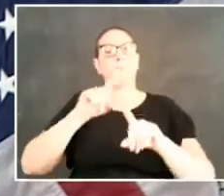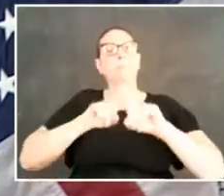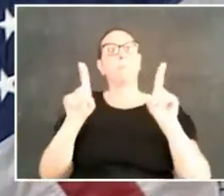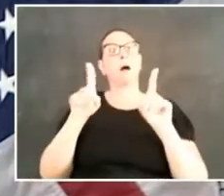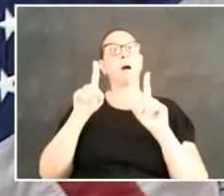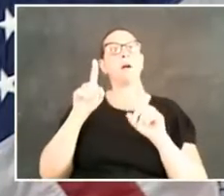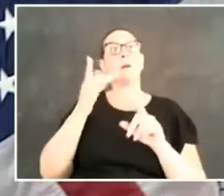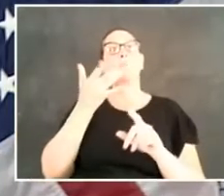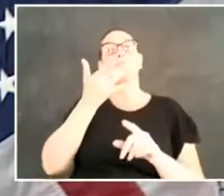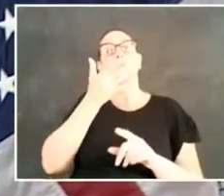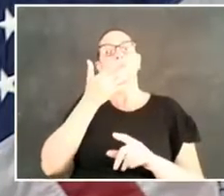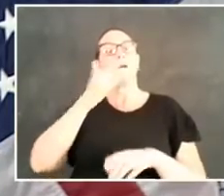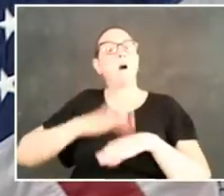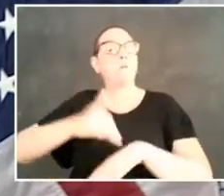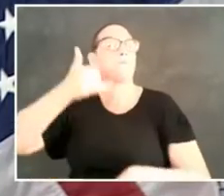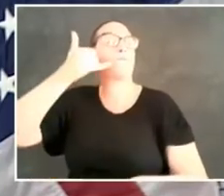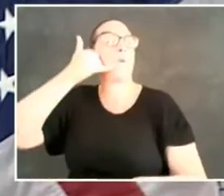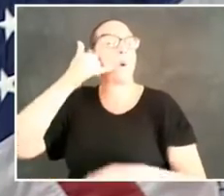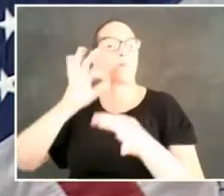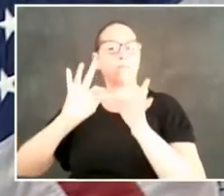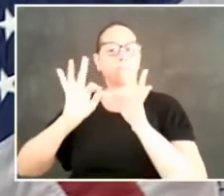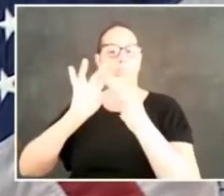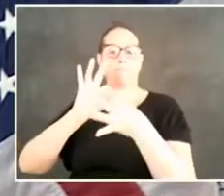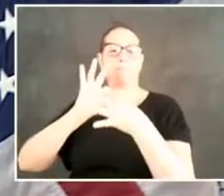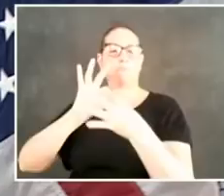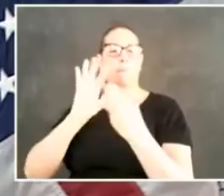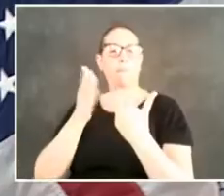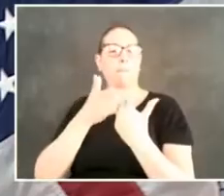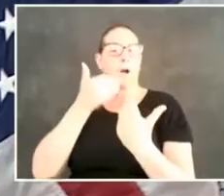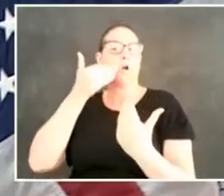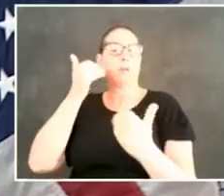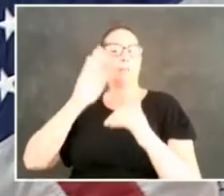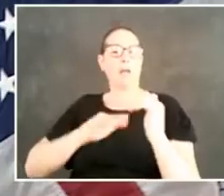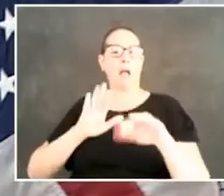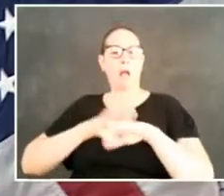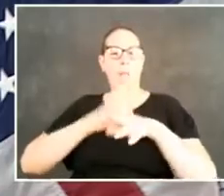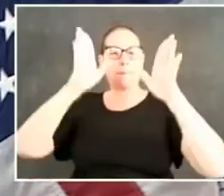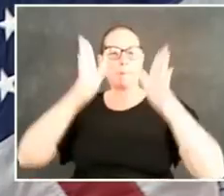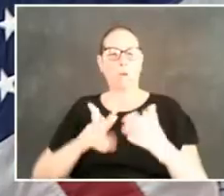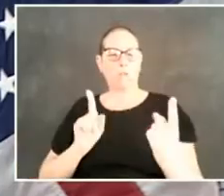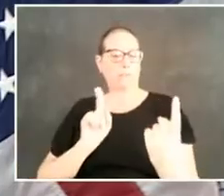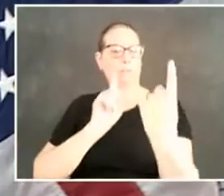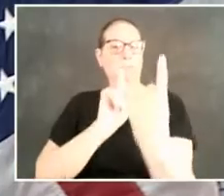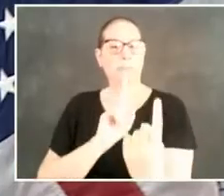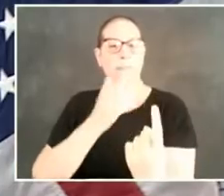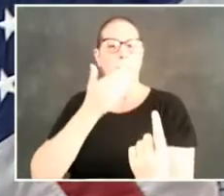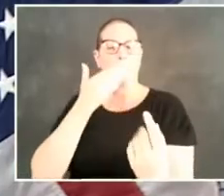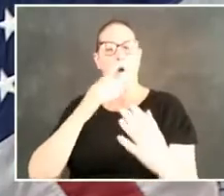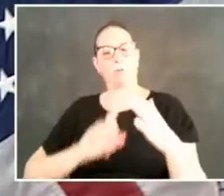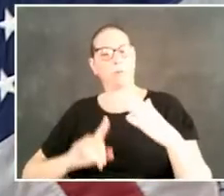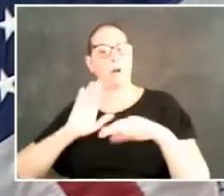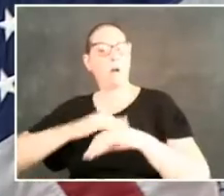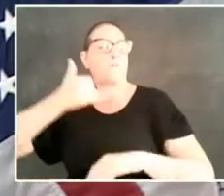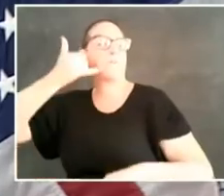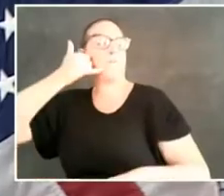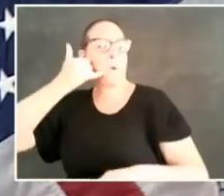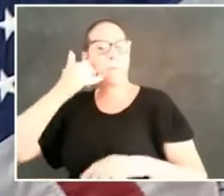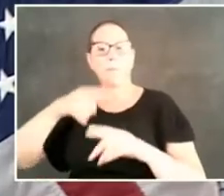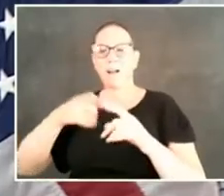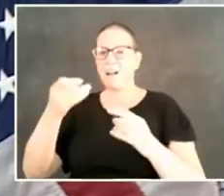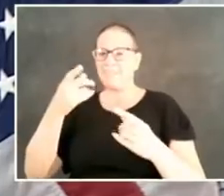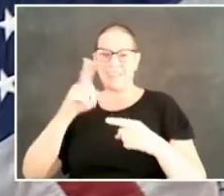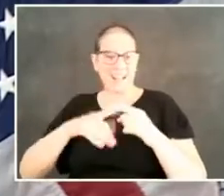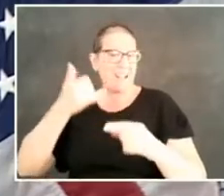if you do go into an office, you need to be wearing a face covering. I don't know the details. We'll follow up. Our team will get you more later on today. But